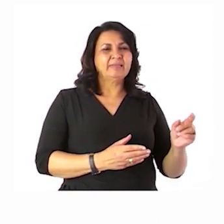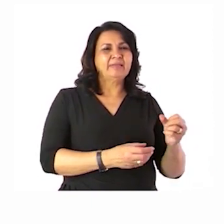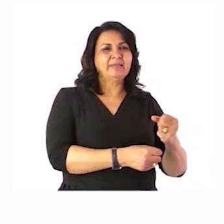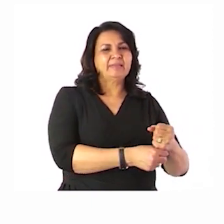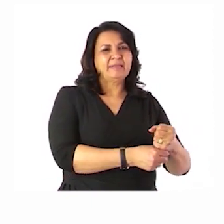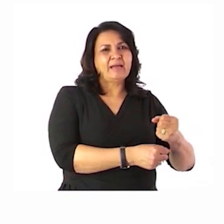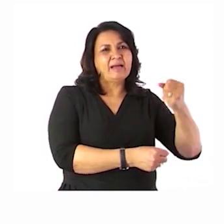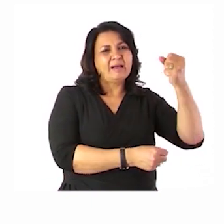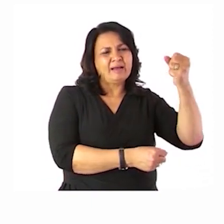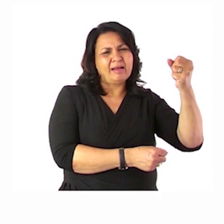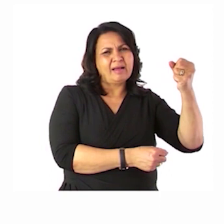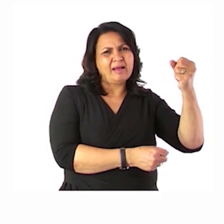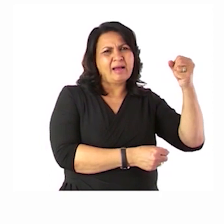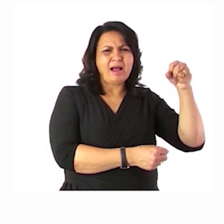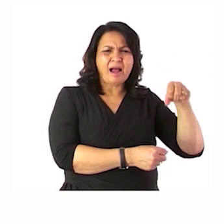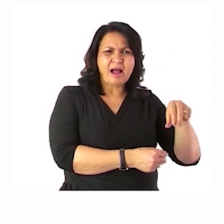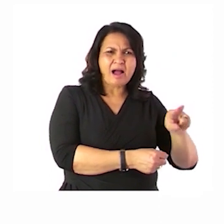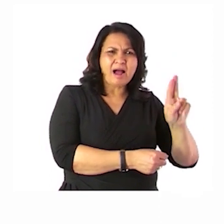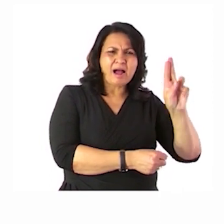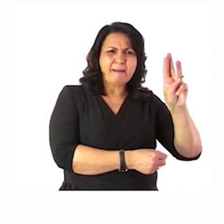Can you hear the sound? N,